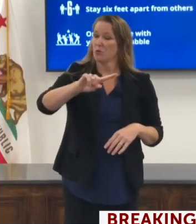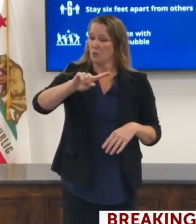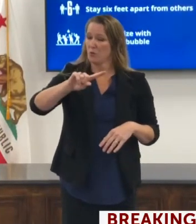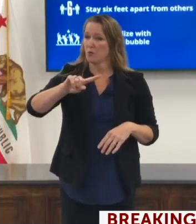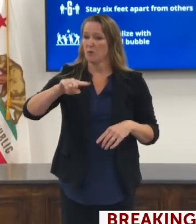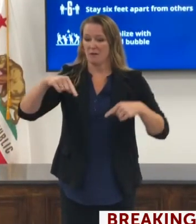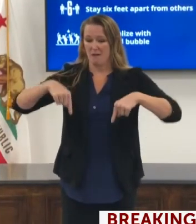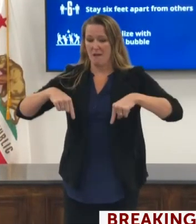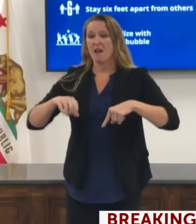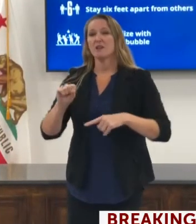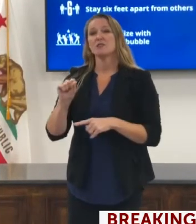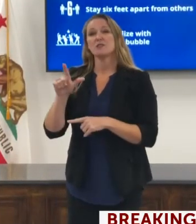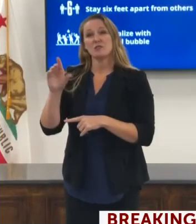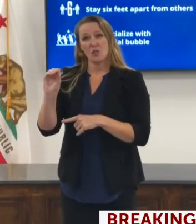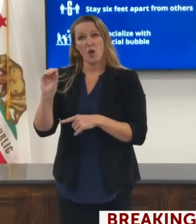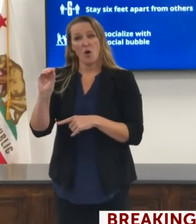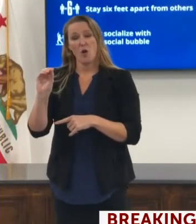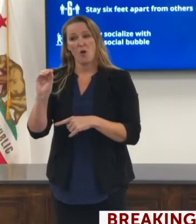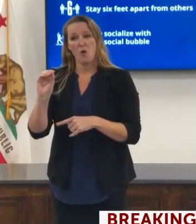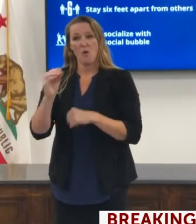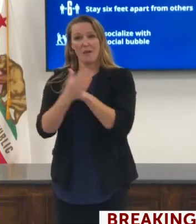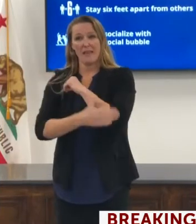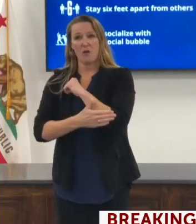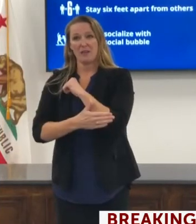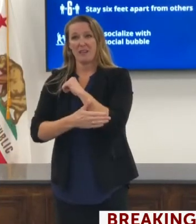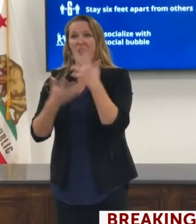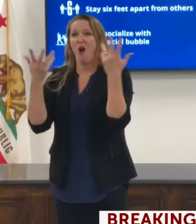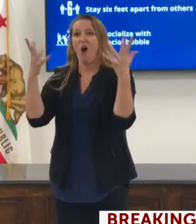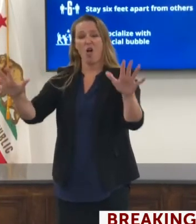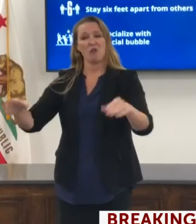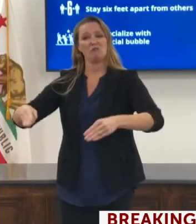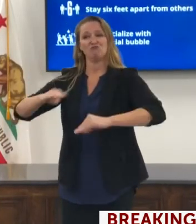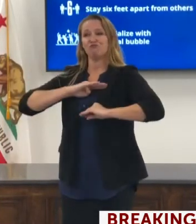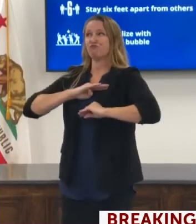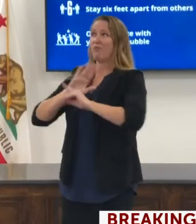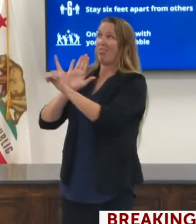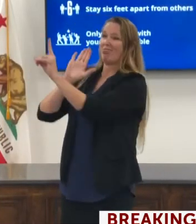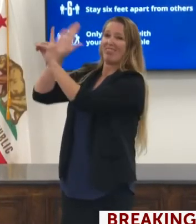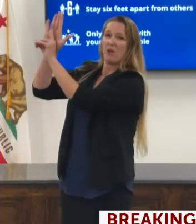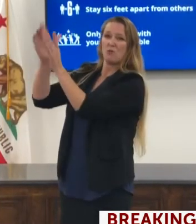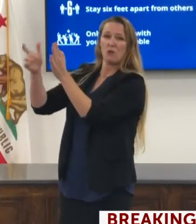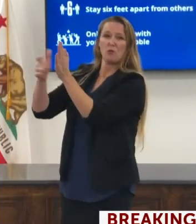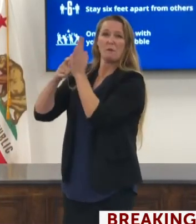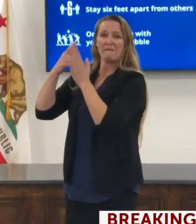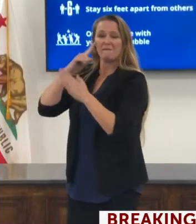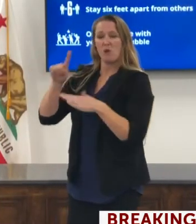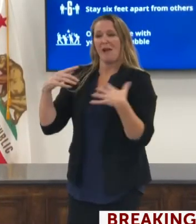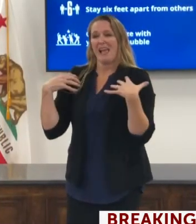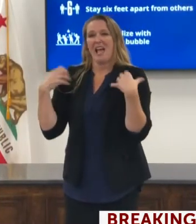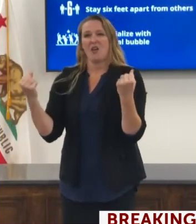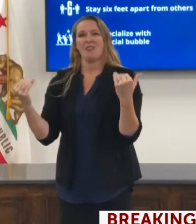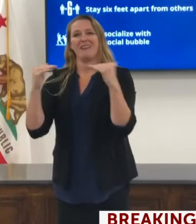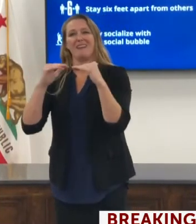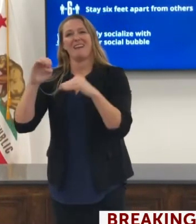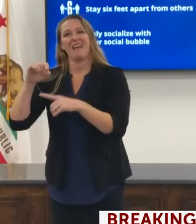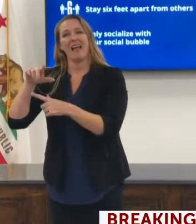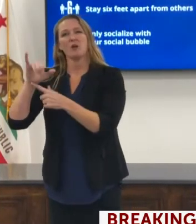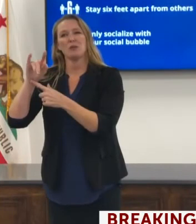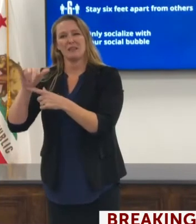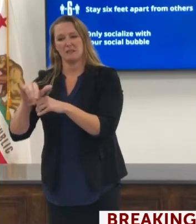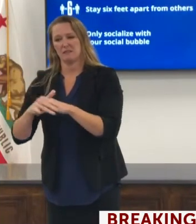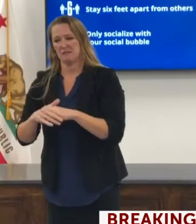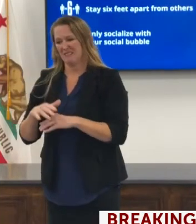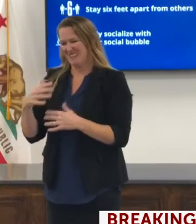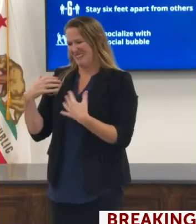number of counties that is meeting the requirement for the health equity metric. And what that metric is